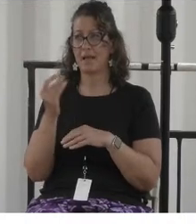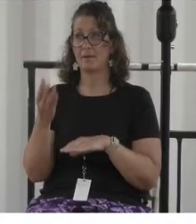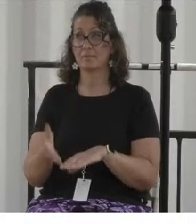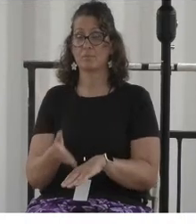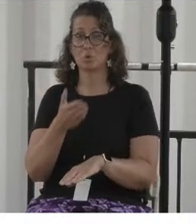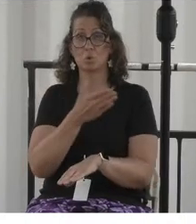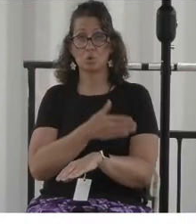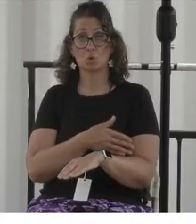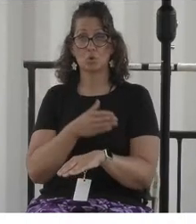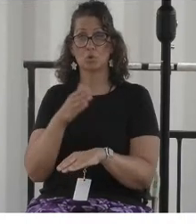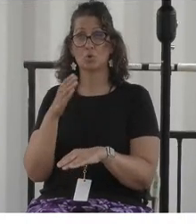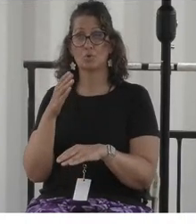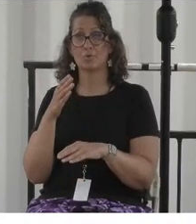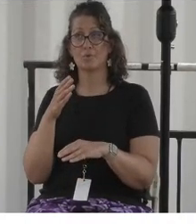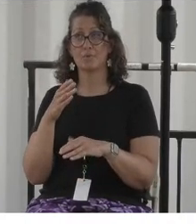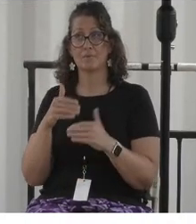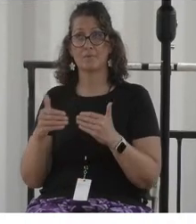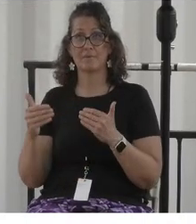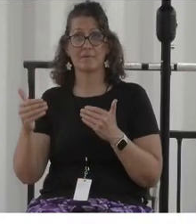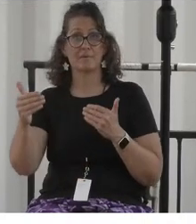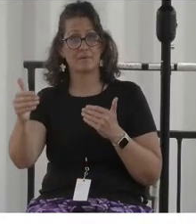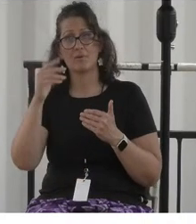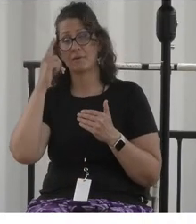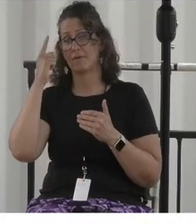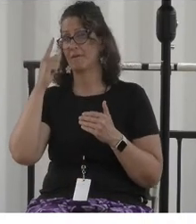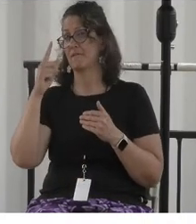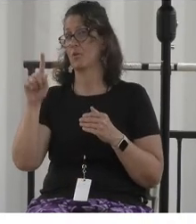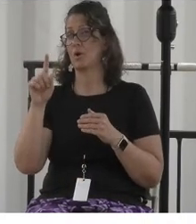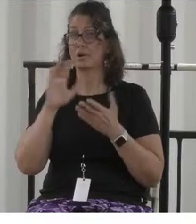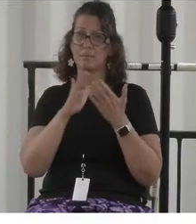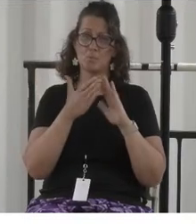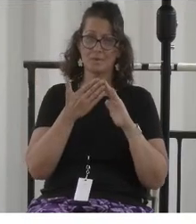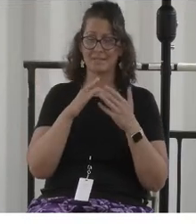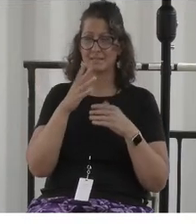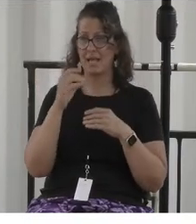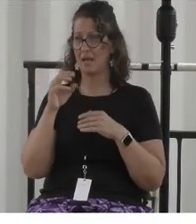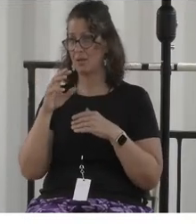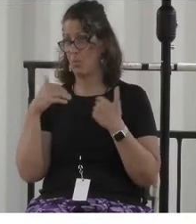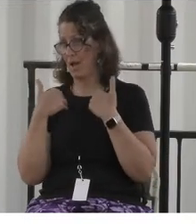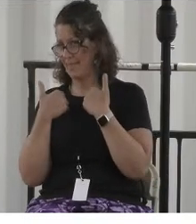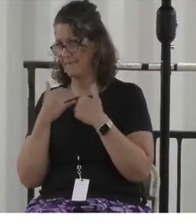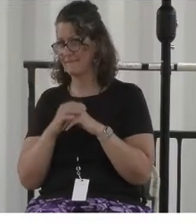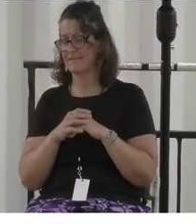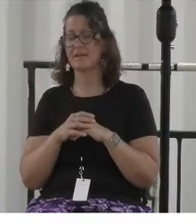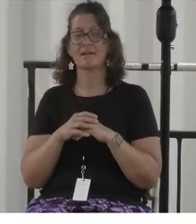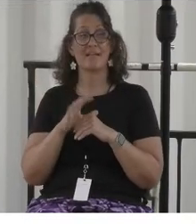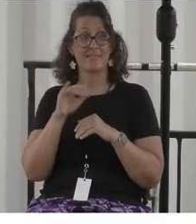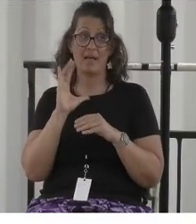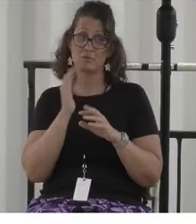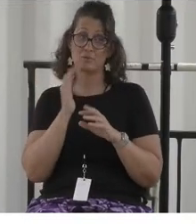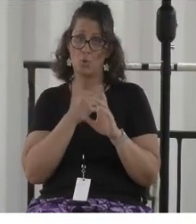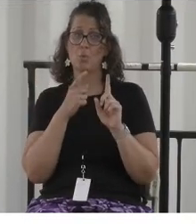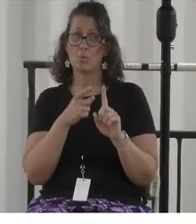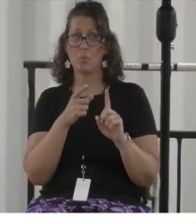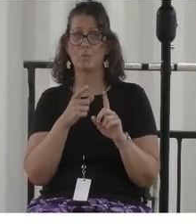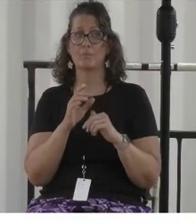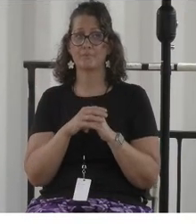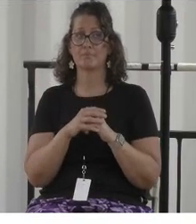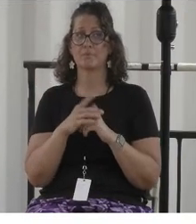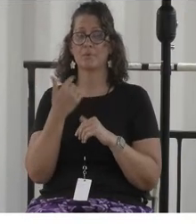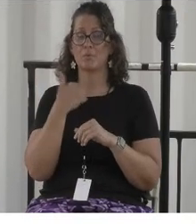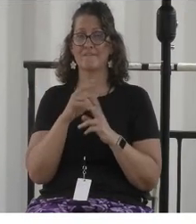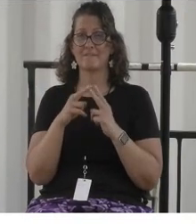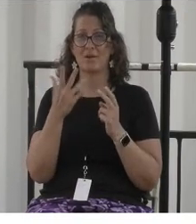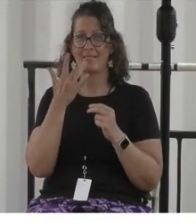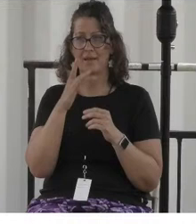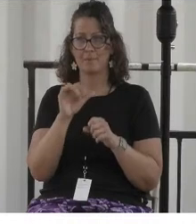the trajectory for communities and wildlife. Yeah, that's certainly our goal, and so we're very